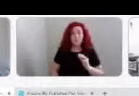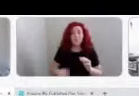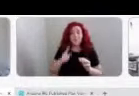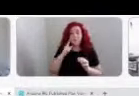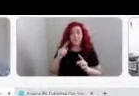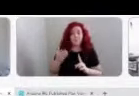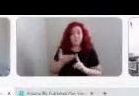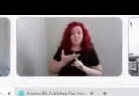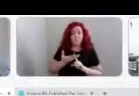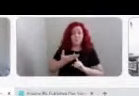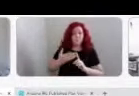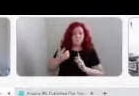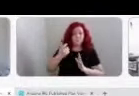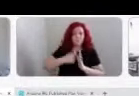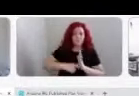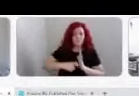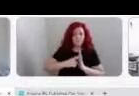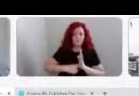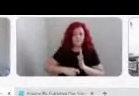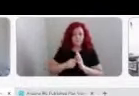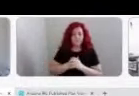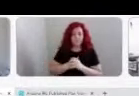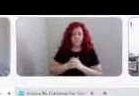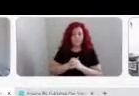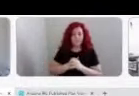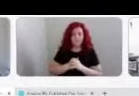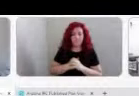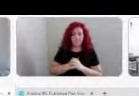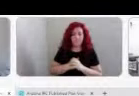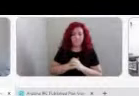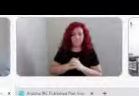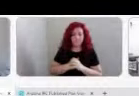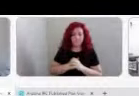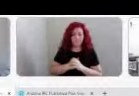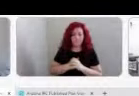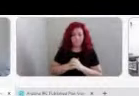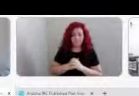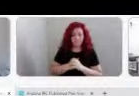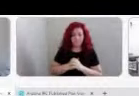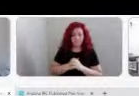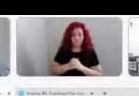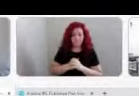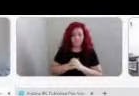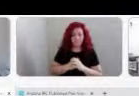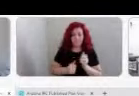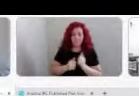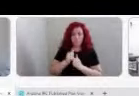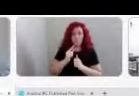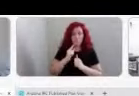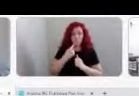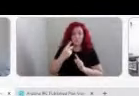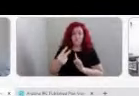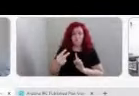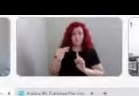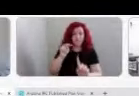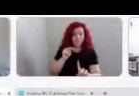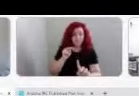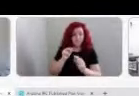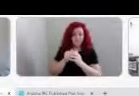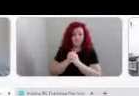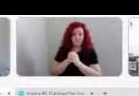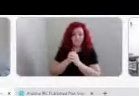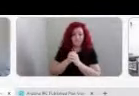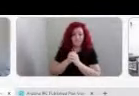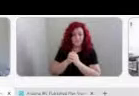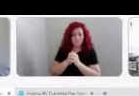persuasions the result is that one group ruled by the most extreme points of view has no compulsion